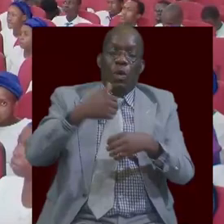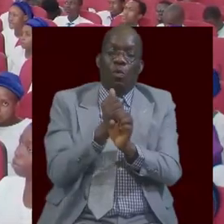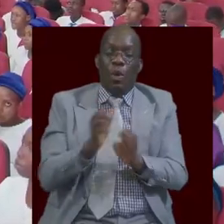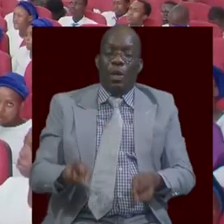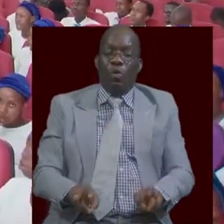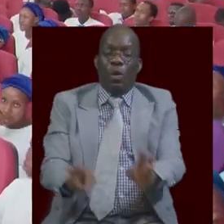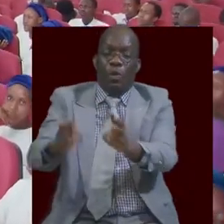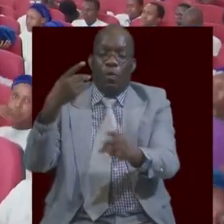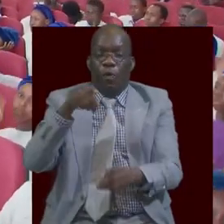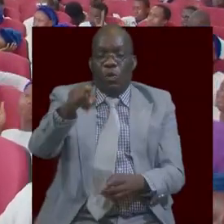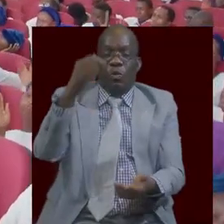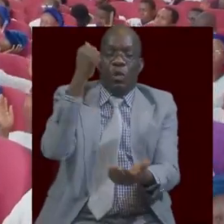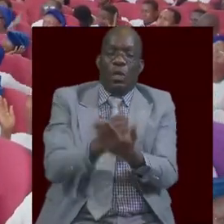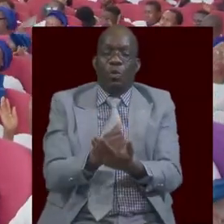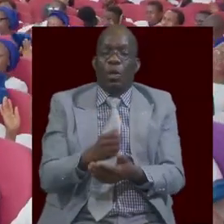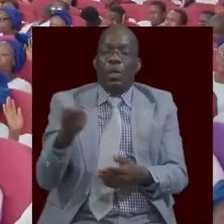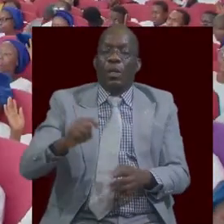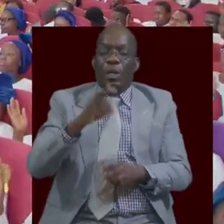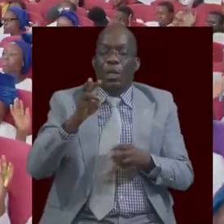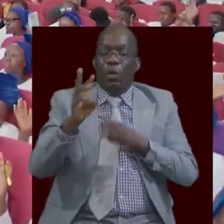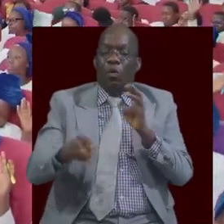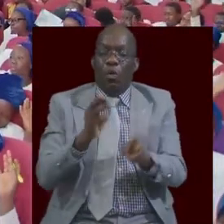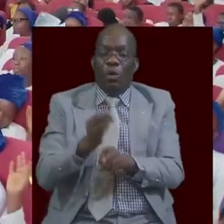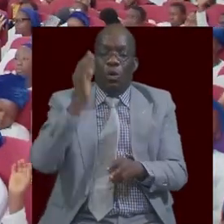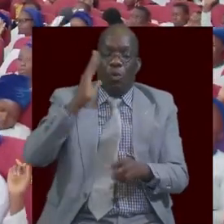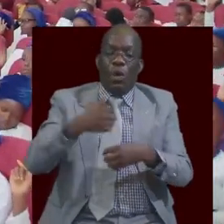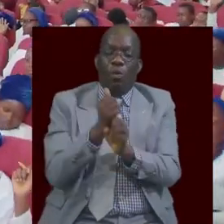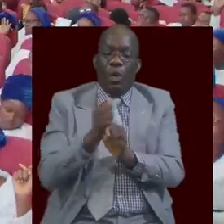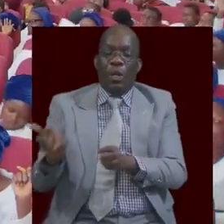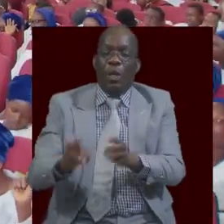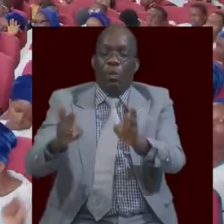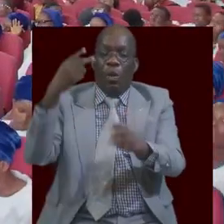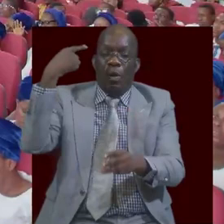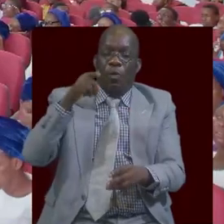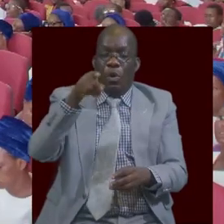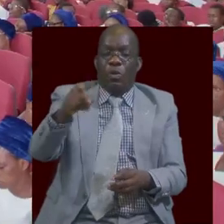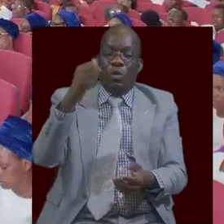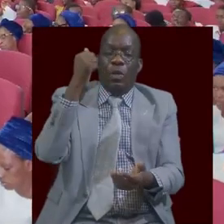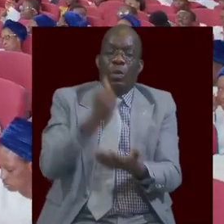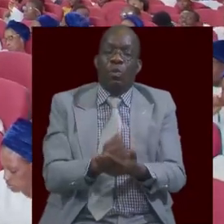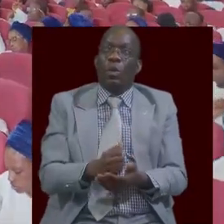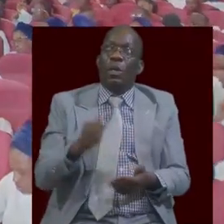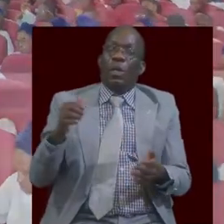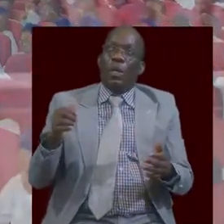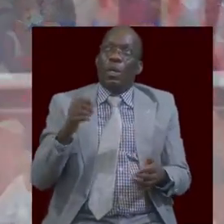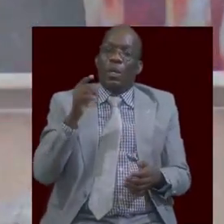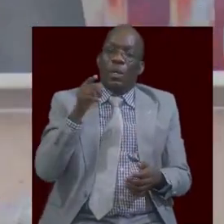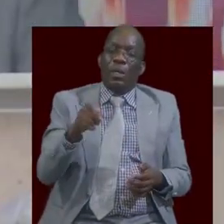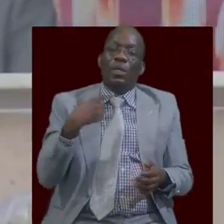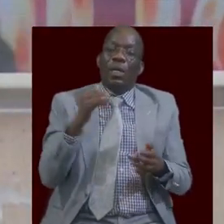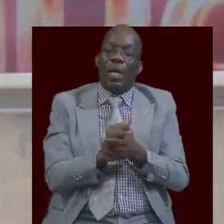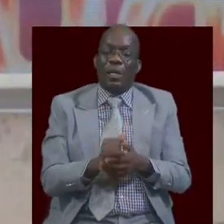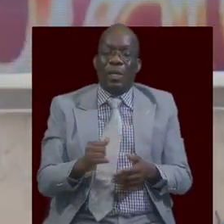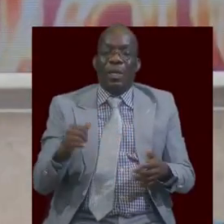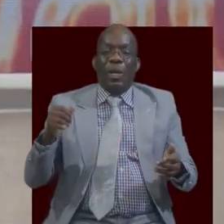are you? The world will make way for you. They say, he's coming. The champion is coming.